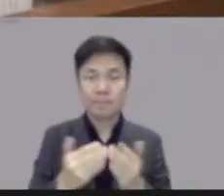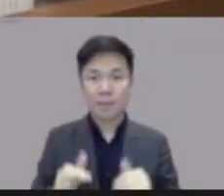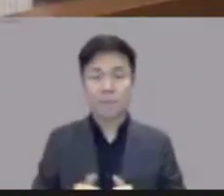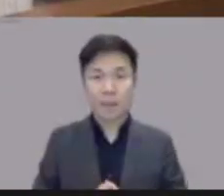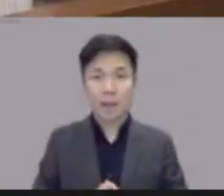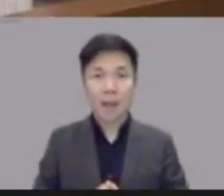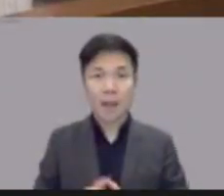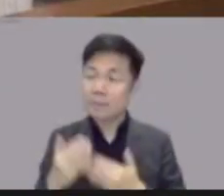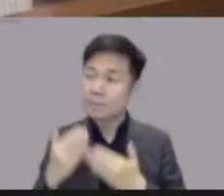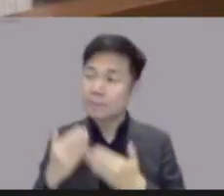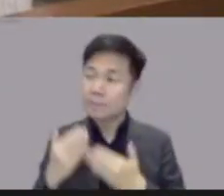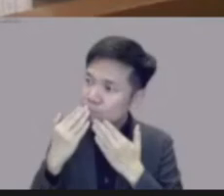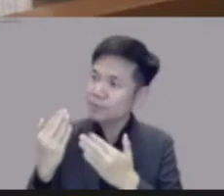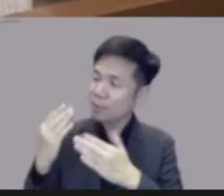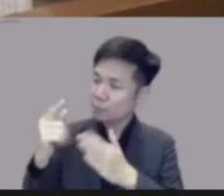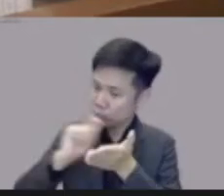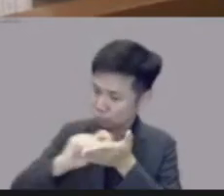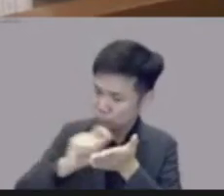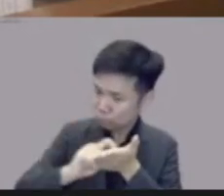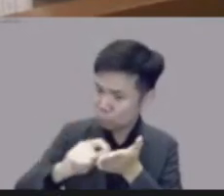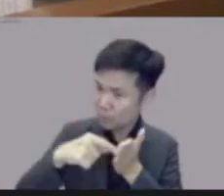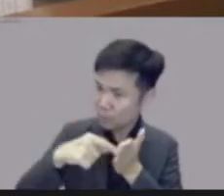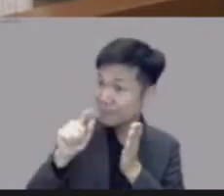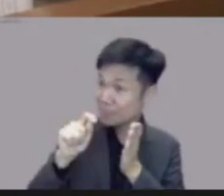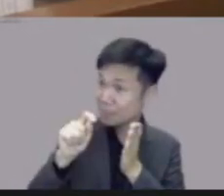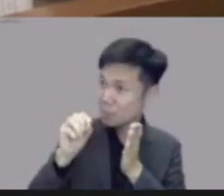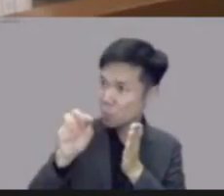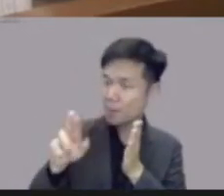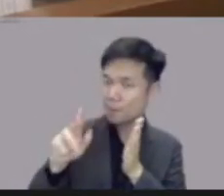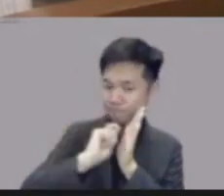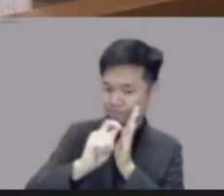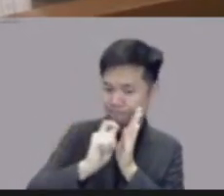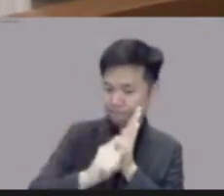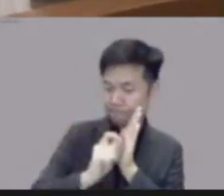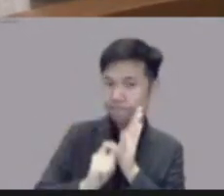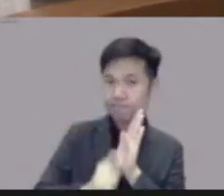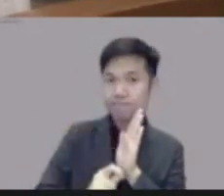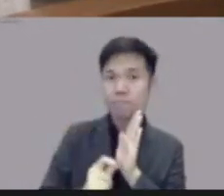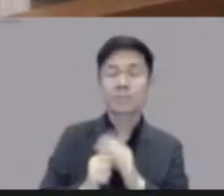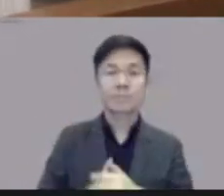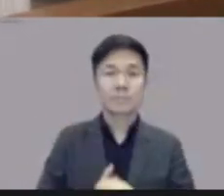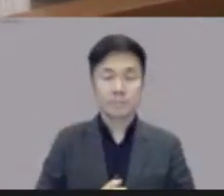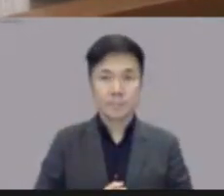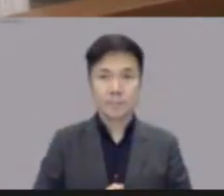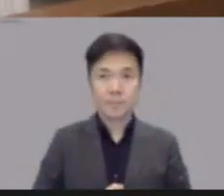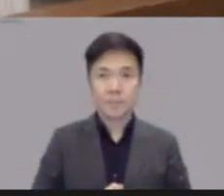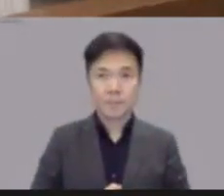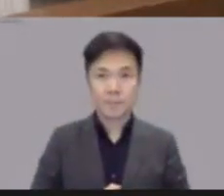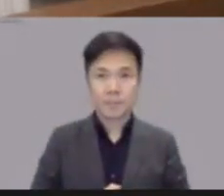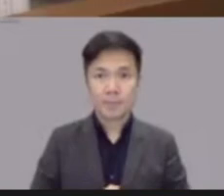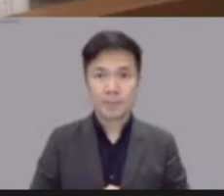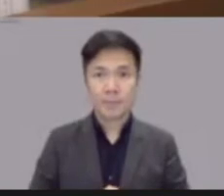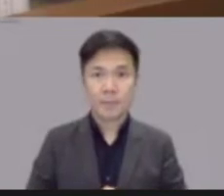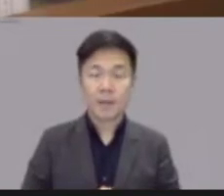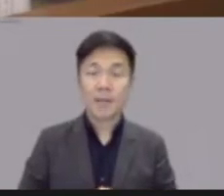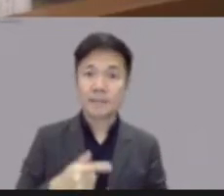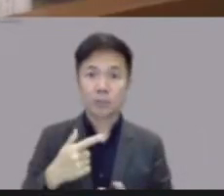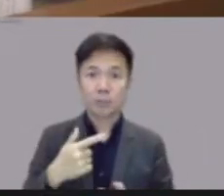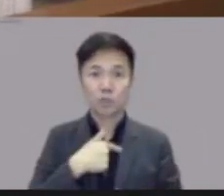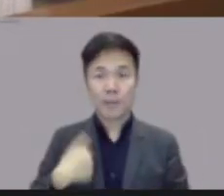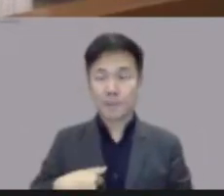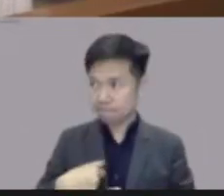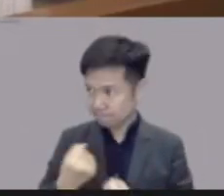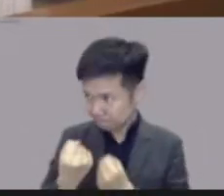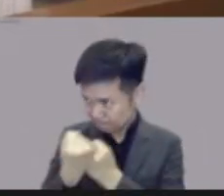the efforts in drafting the term job the term uh terms of reference China's support the